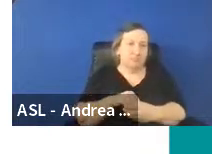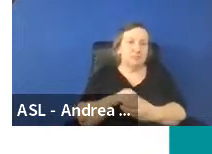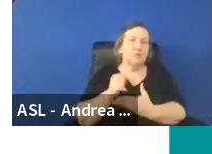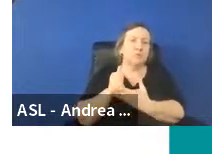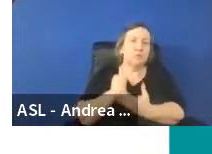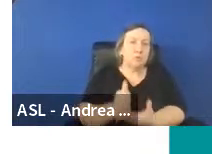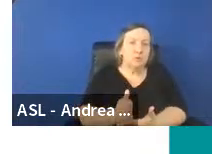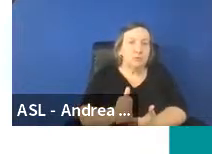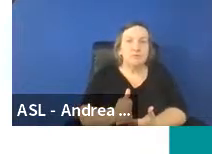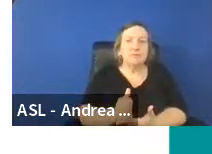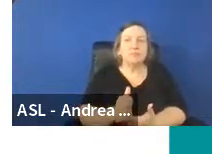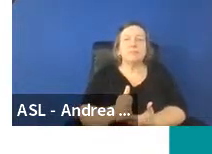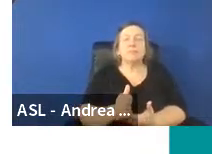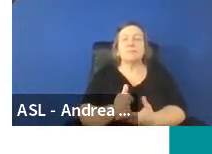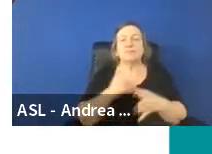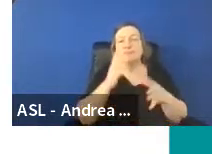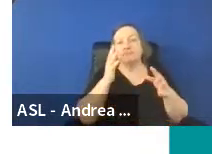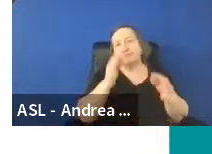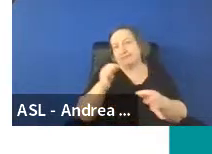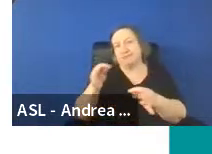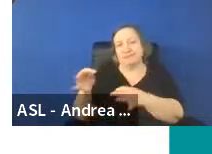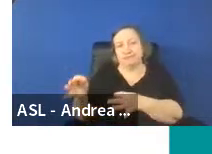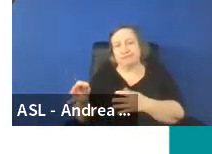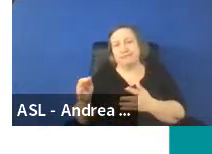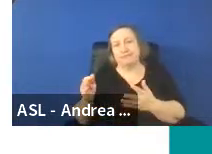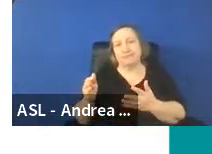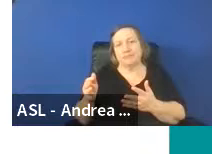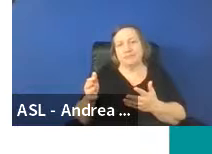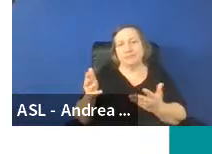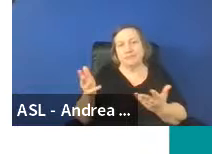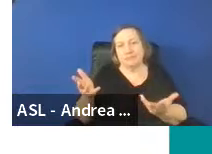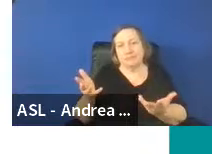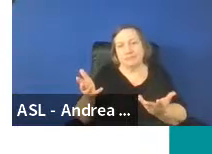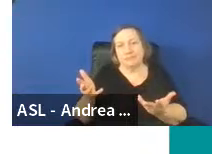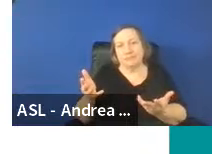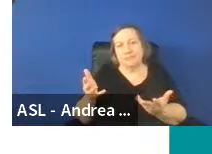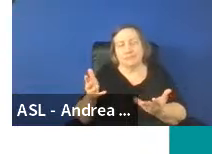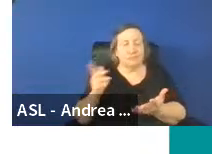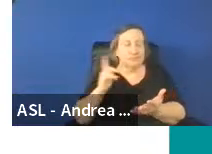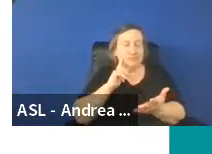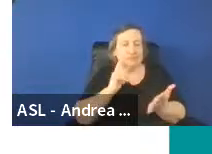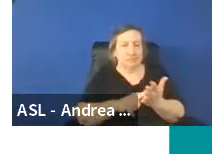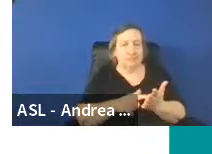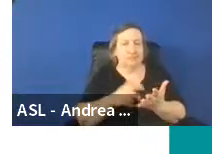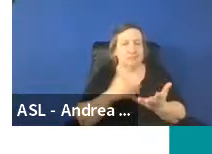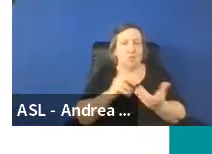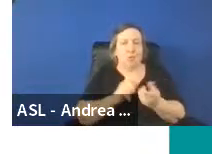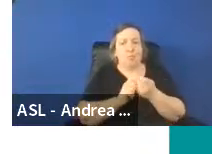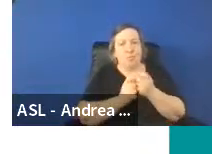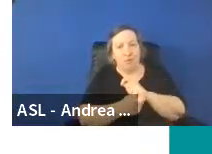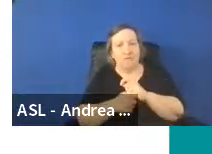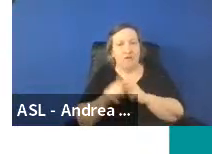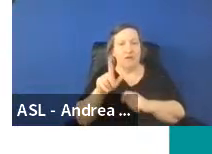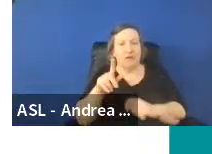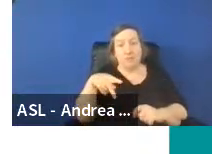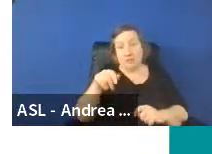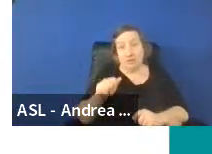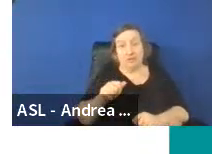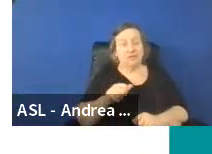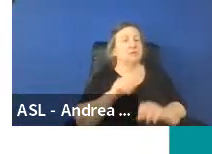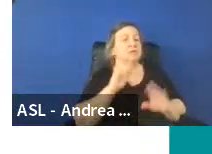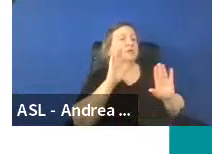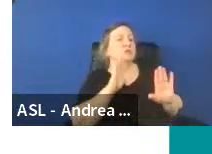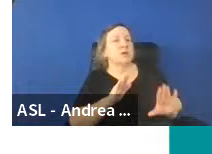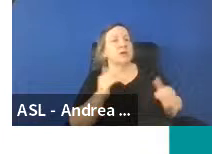help decision makers decide on and identify the modified LPA. So. All right, so we